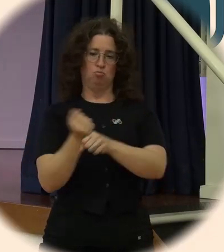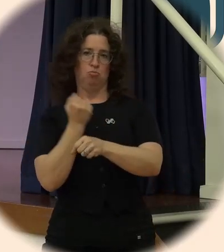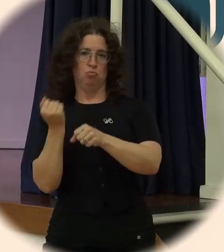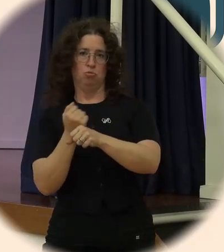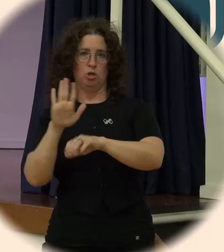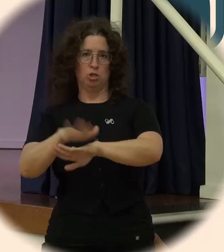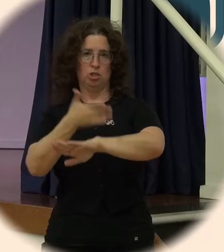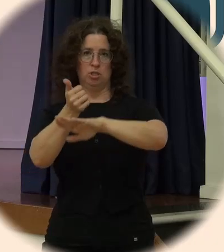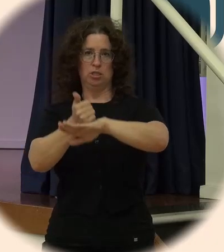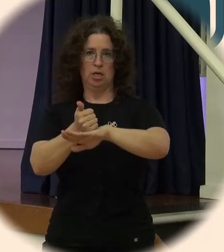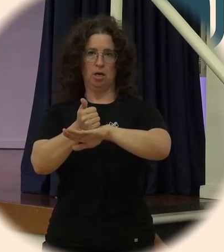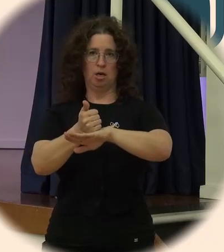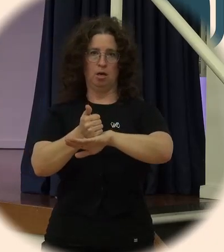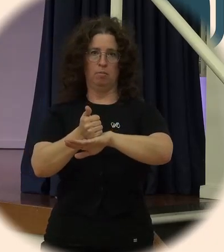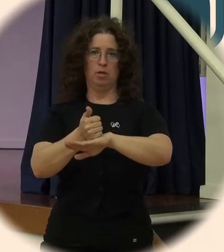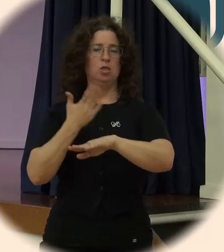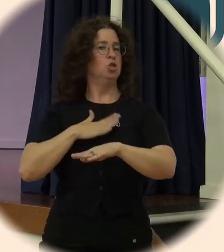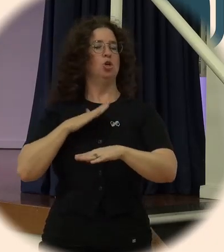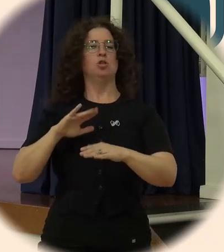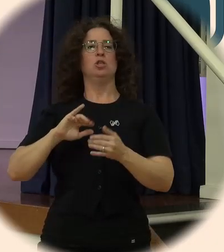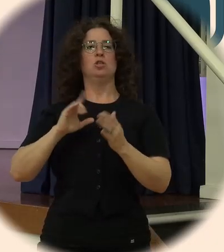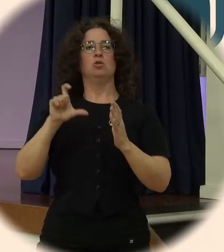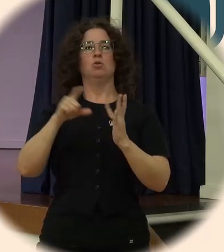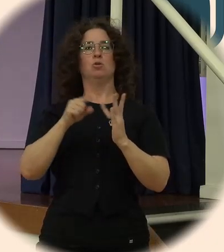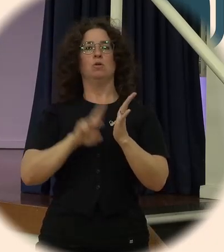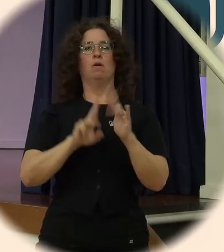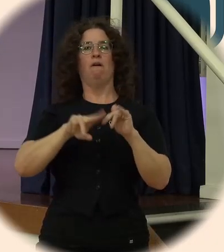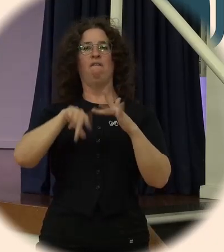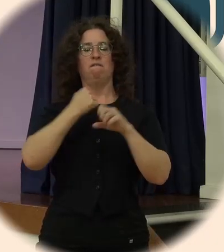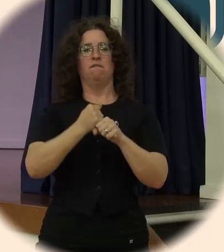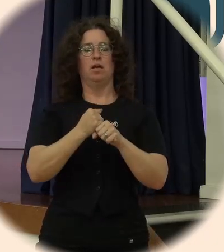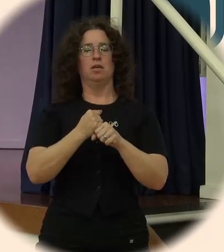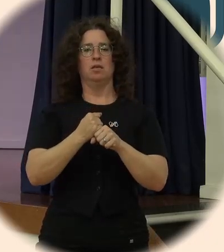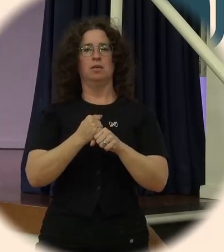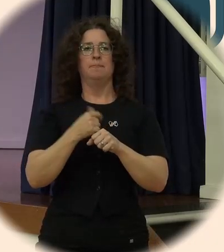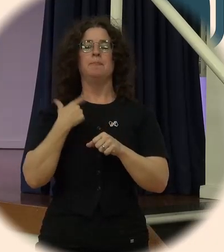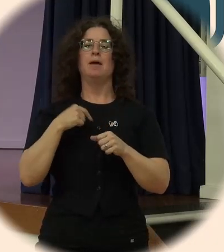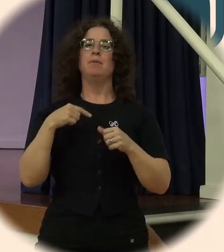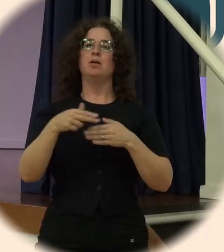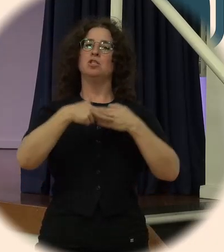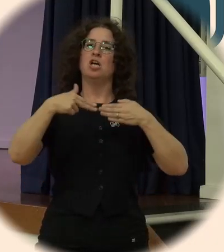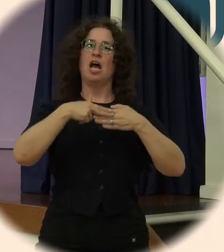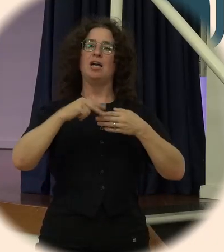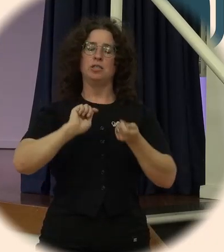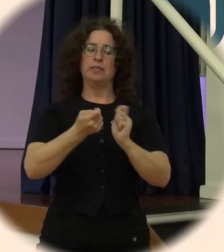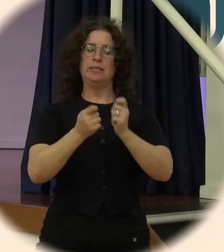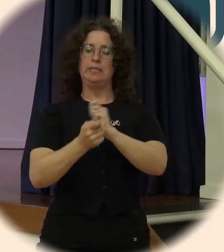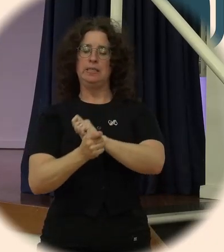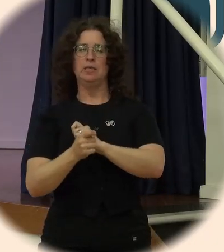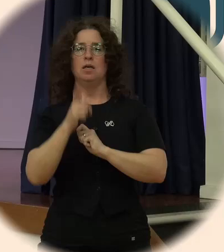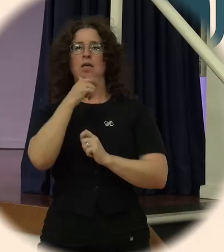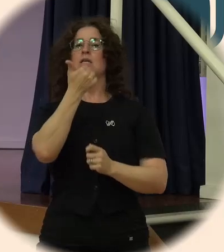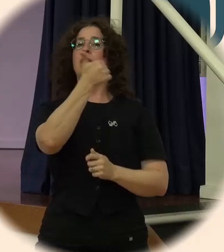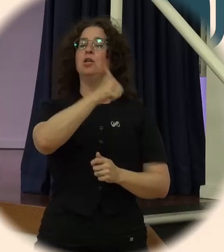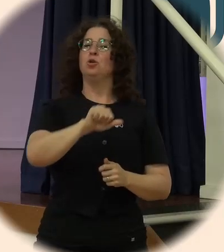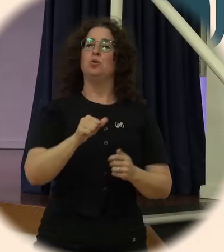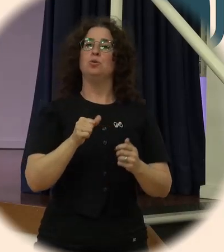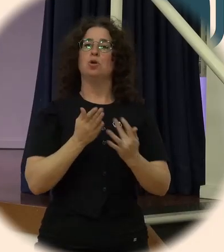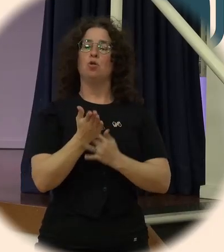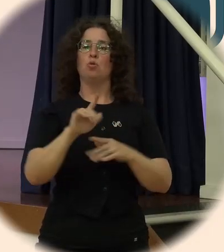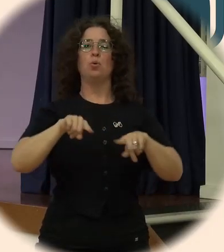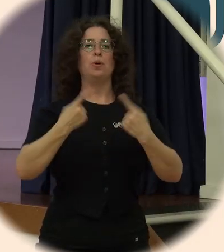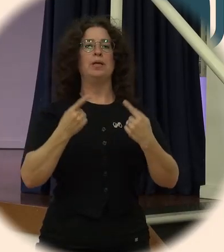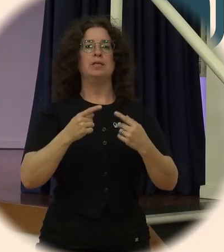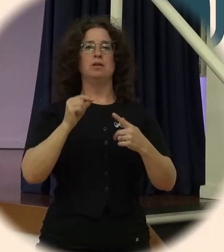extra configuration or stress. Plus, because assets are addressable and modular, you can reuse them across multiple projects,